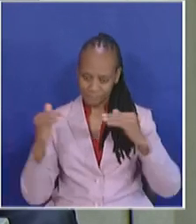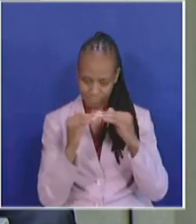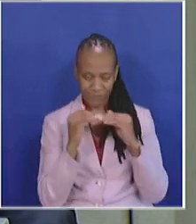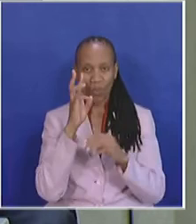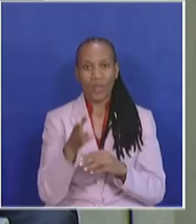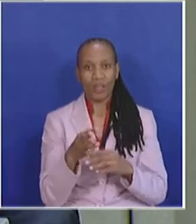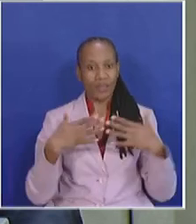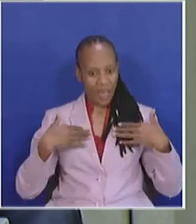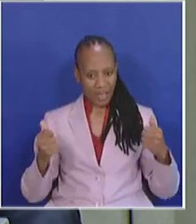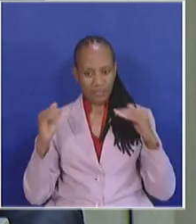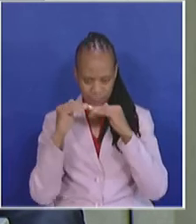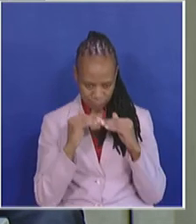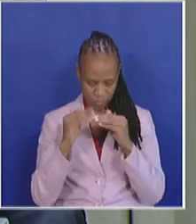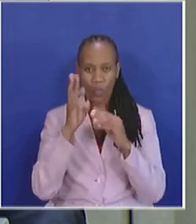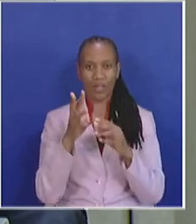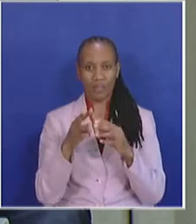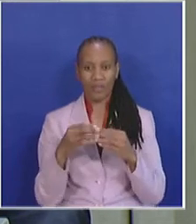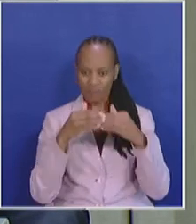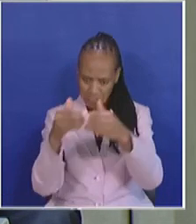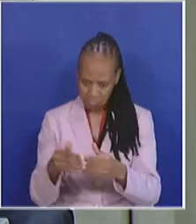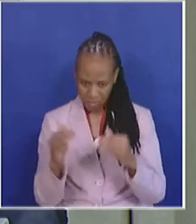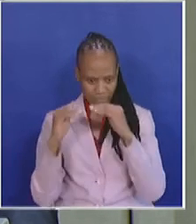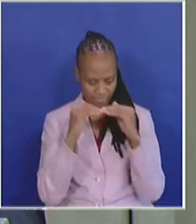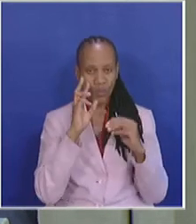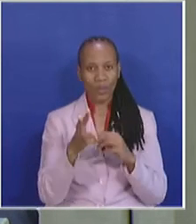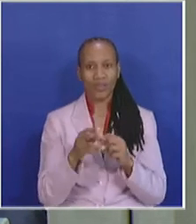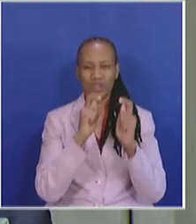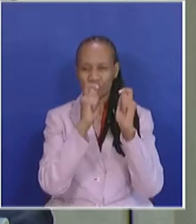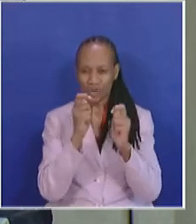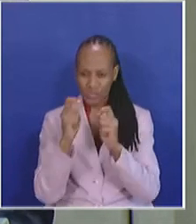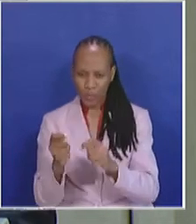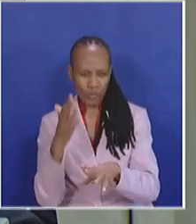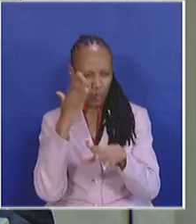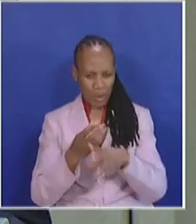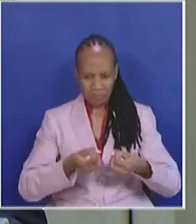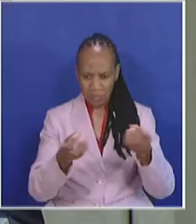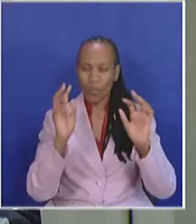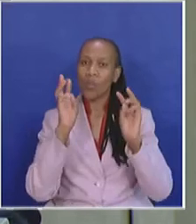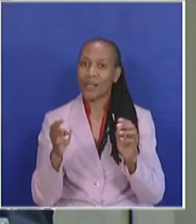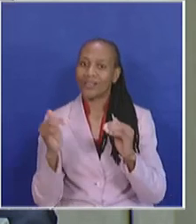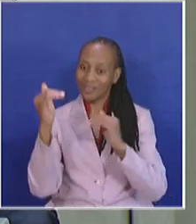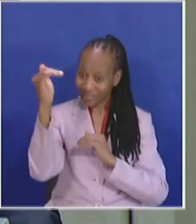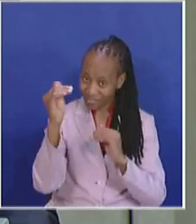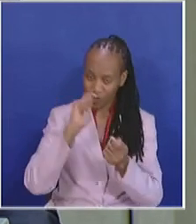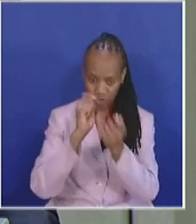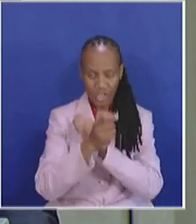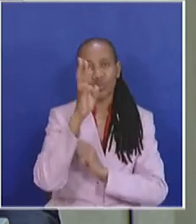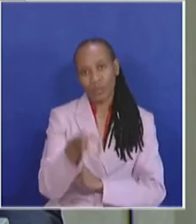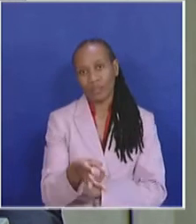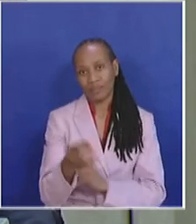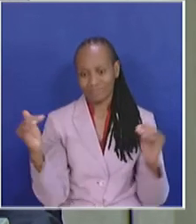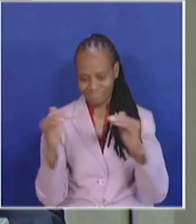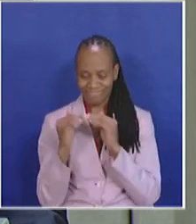health, welfare, transport and employment that result in deep socio-economic inequalities. The